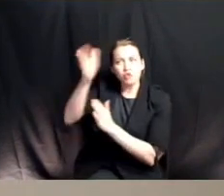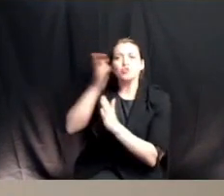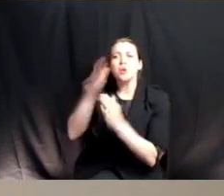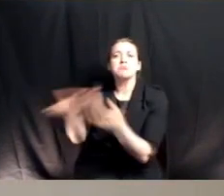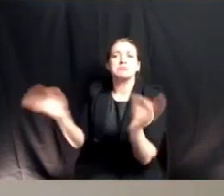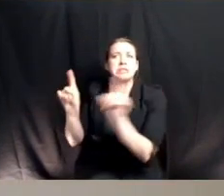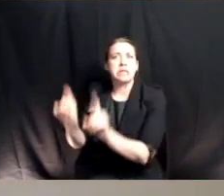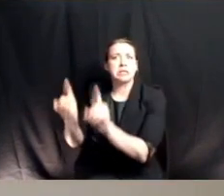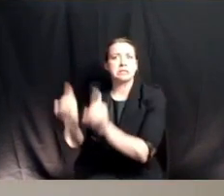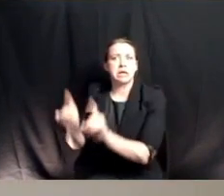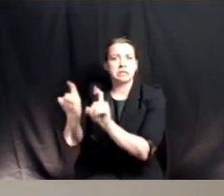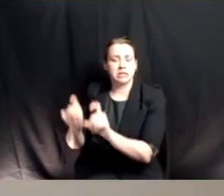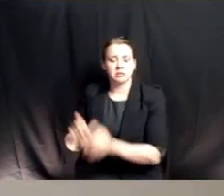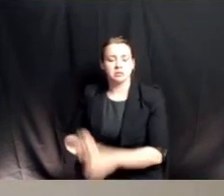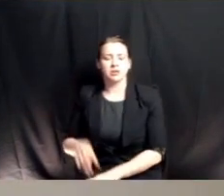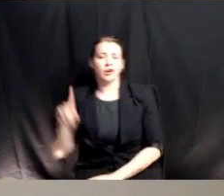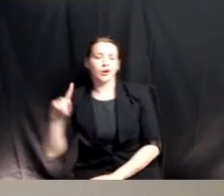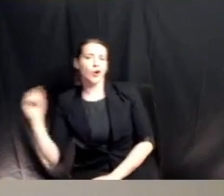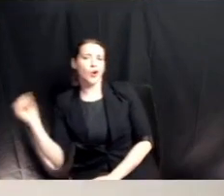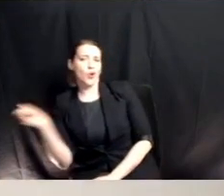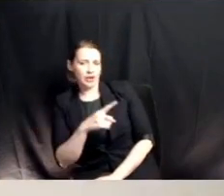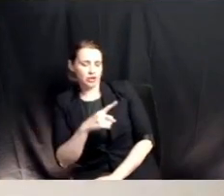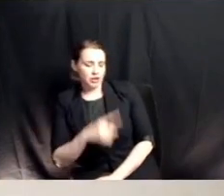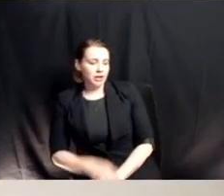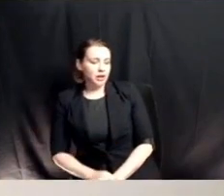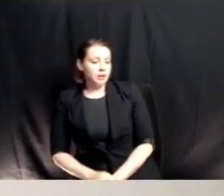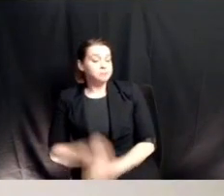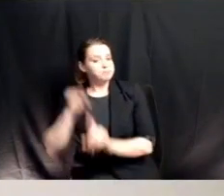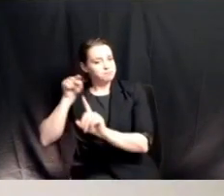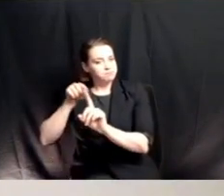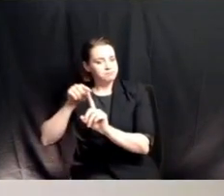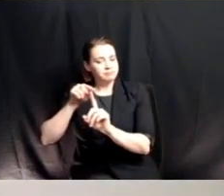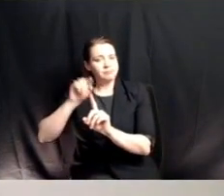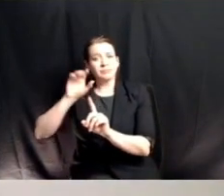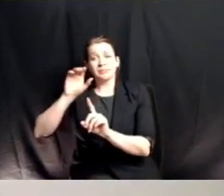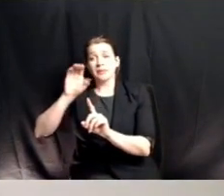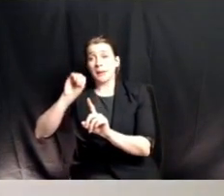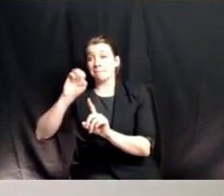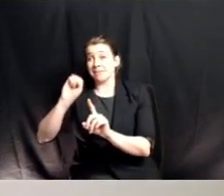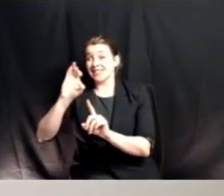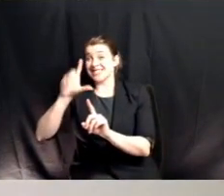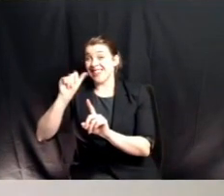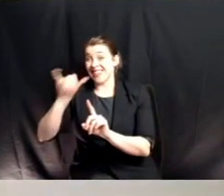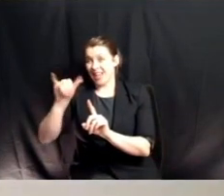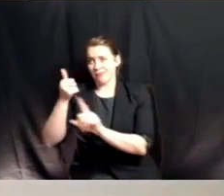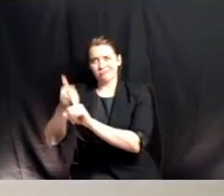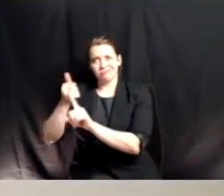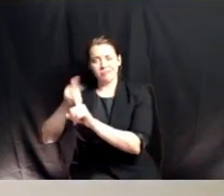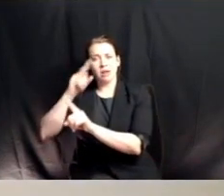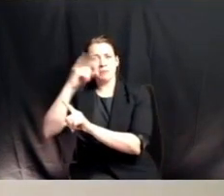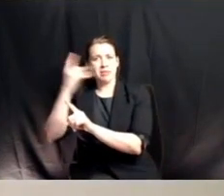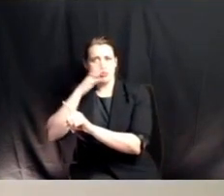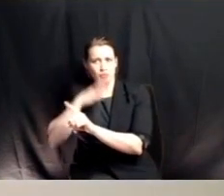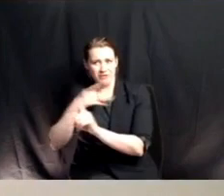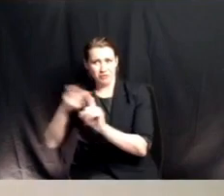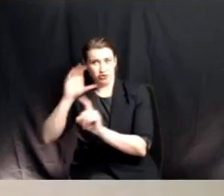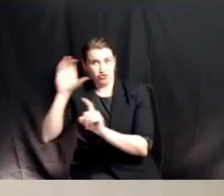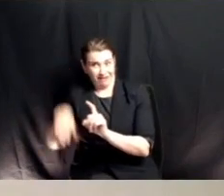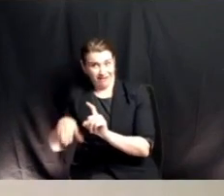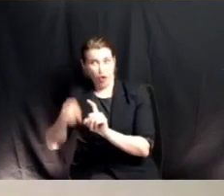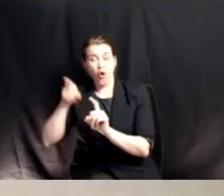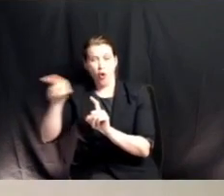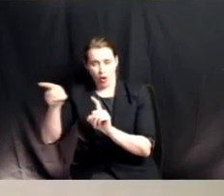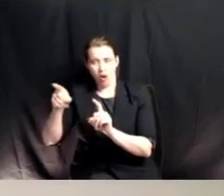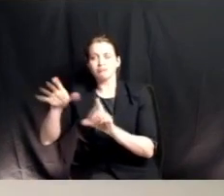Kelly Bauer. Unique Clay, a Black Chicago mom with a COVID-19 diagnosis, was sent home with her newborn and died soon after. With Black